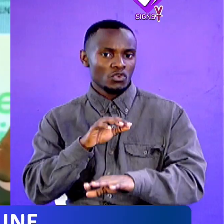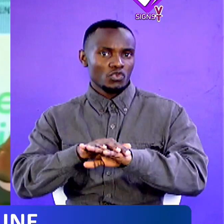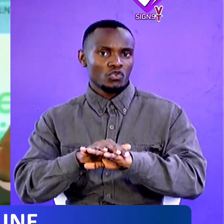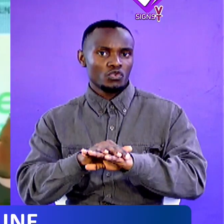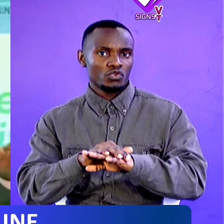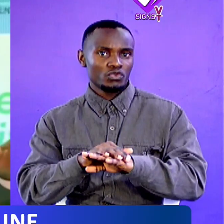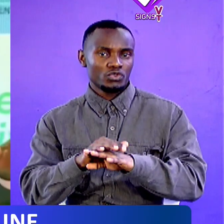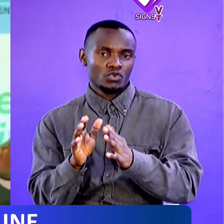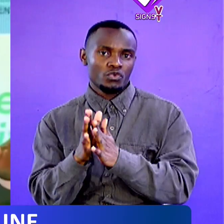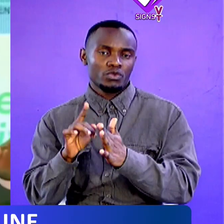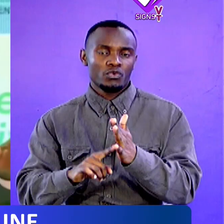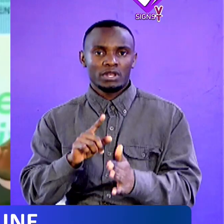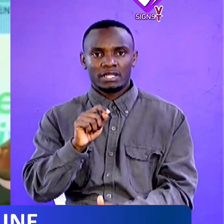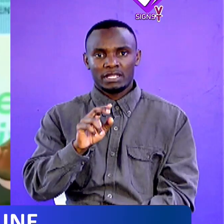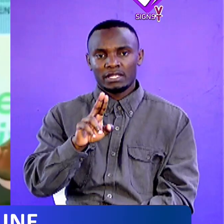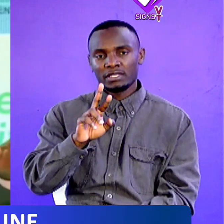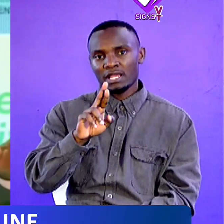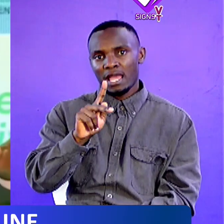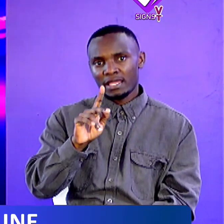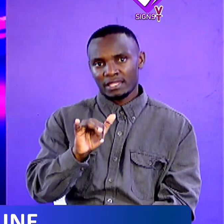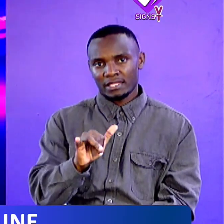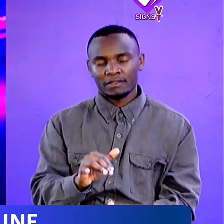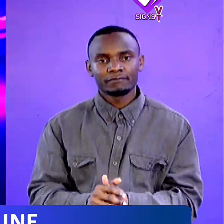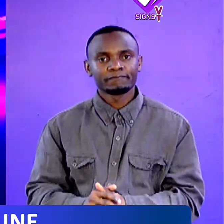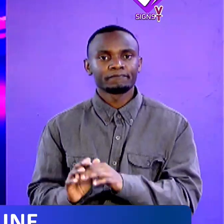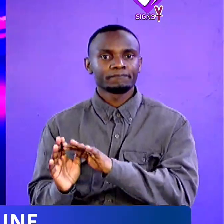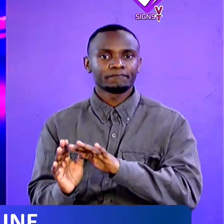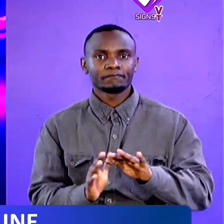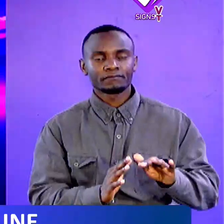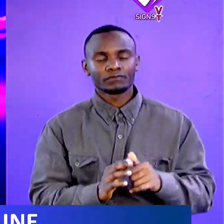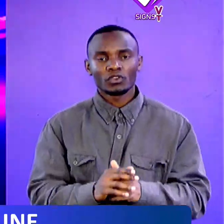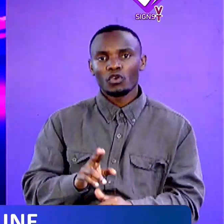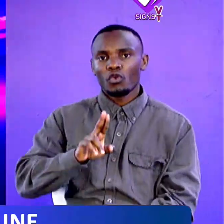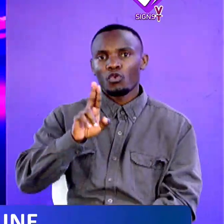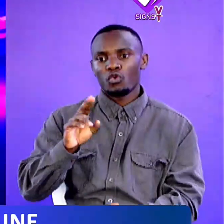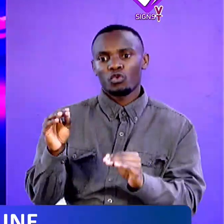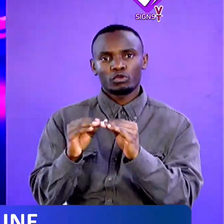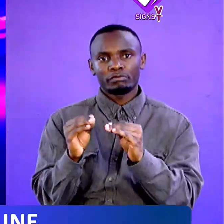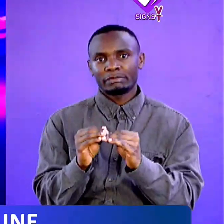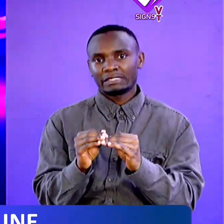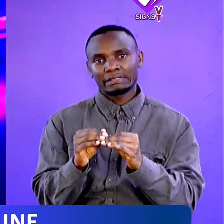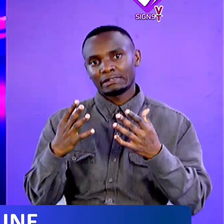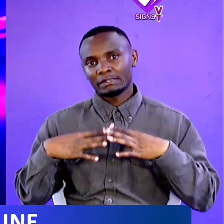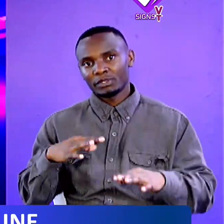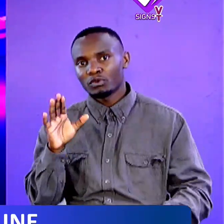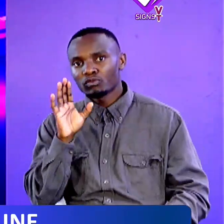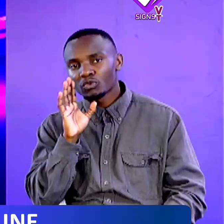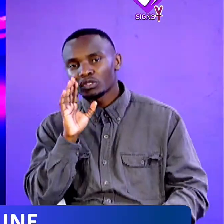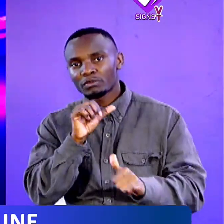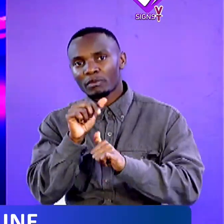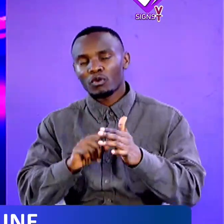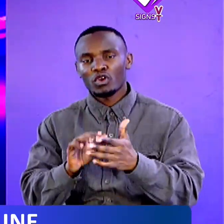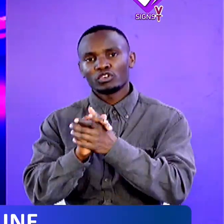we are with Turkey and Canada. And away from that now to Uhuru meetings spark speculations over Jubilee's